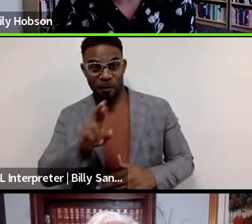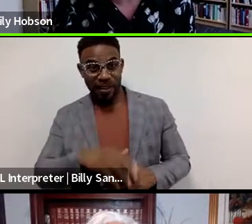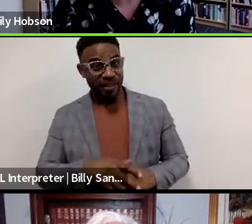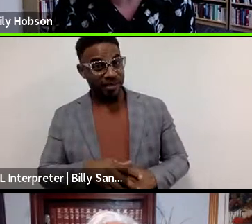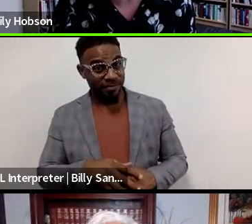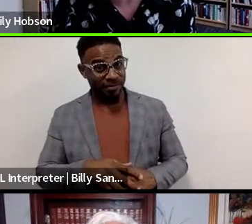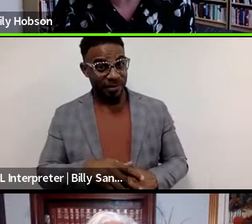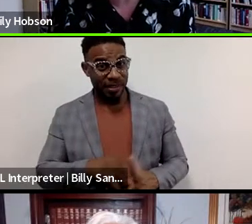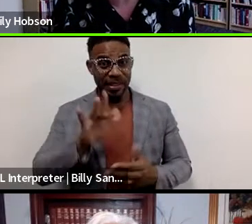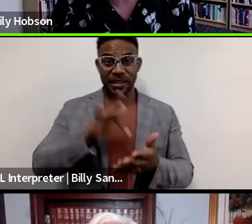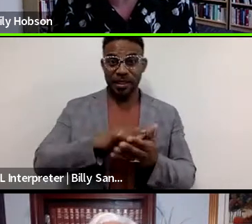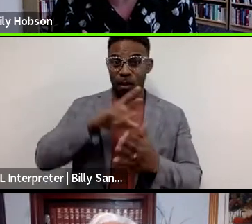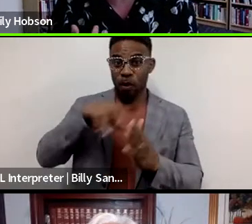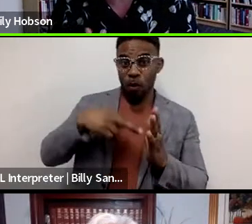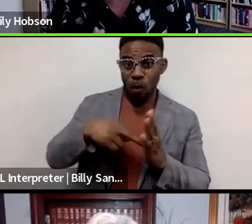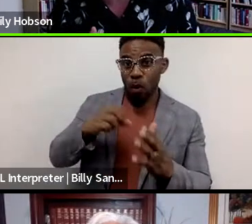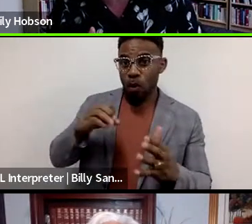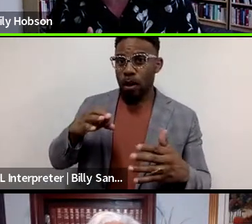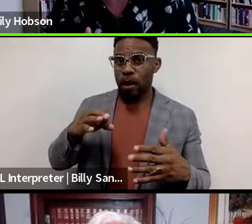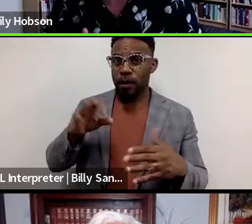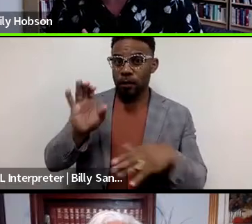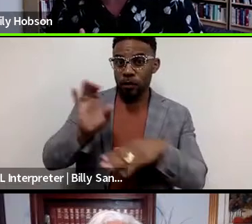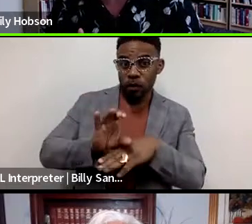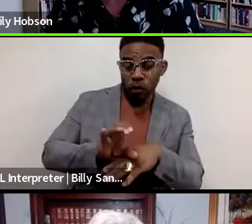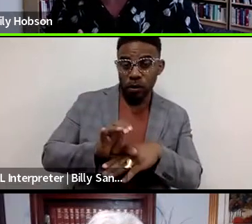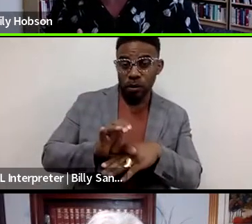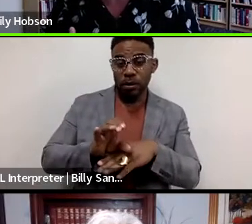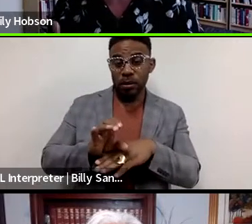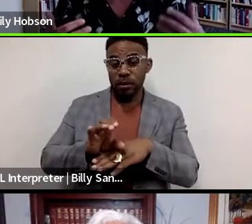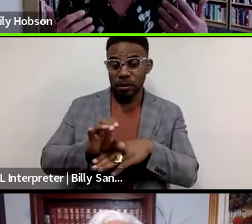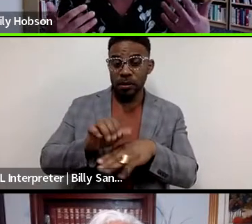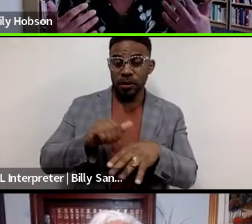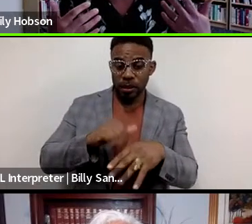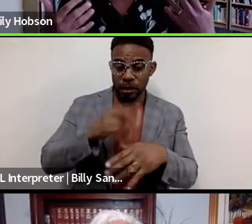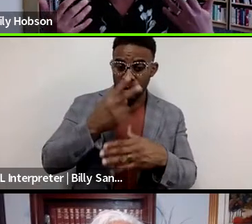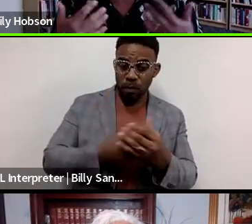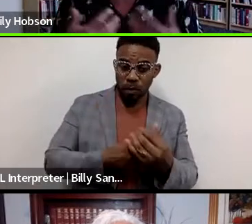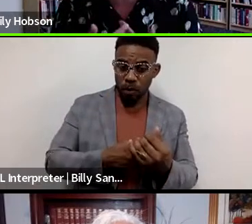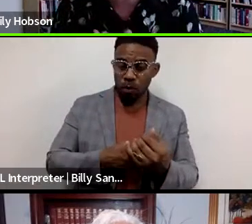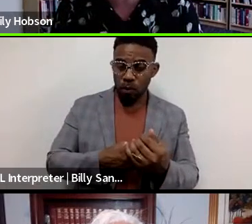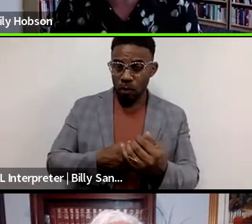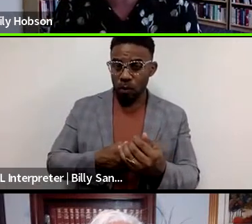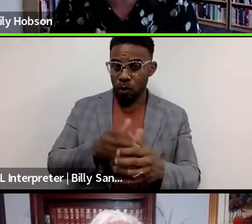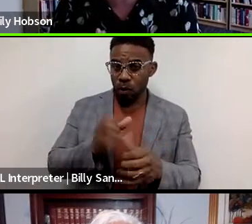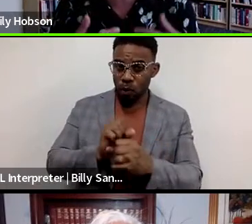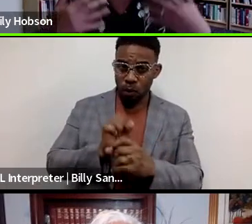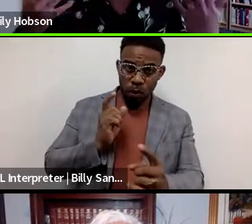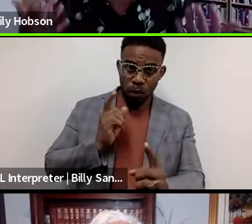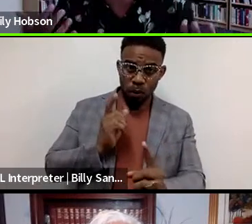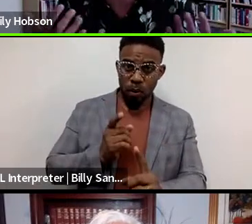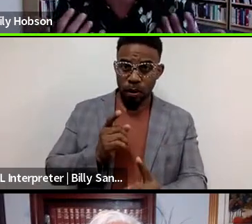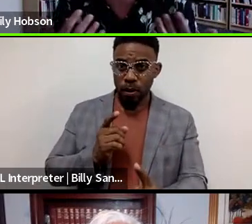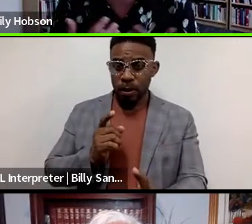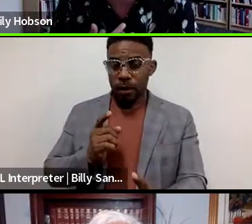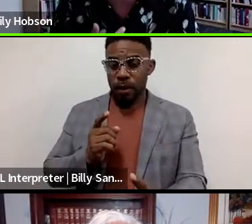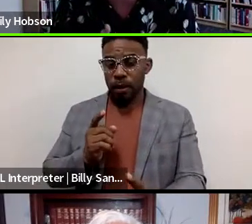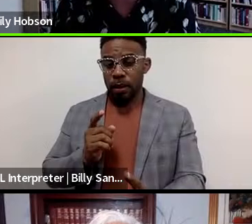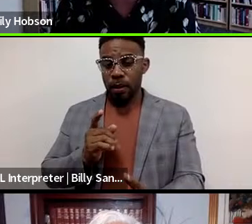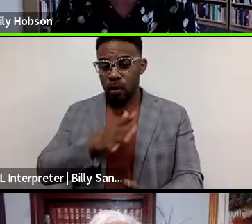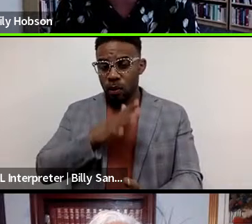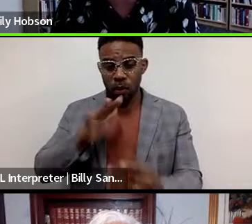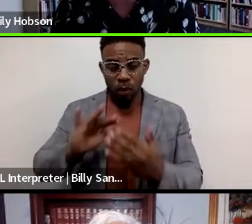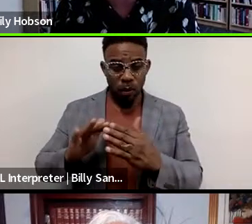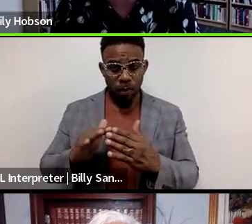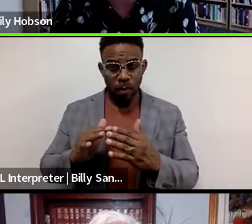the central role of churches in both working towards, especially in rural